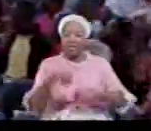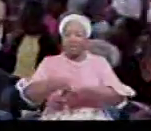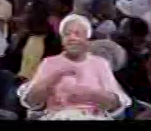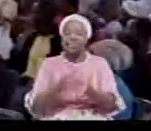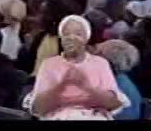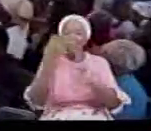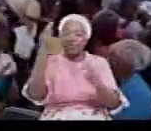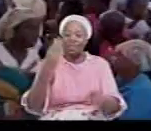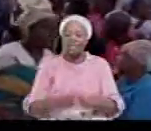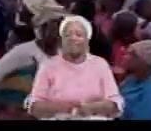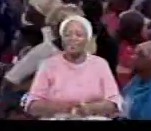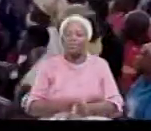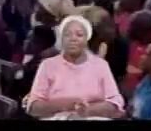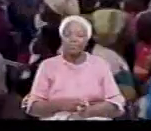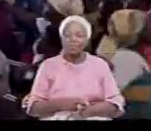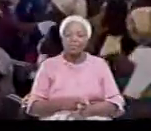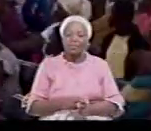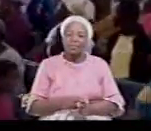name.